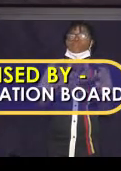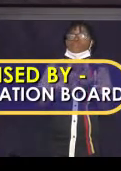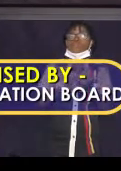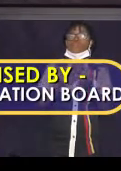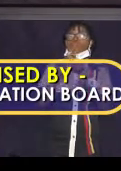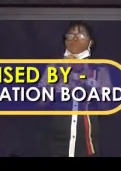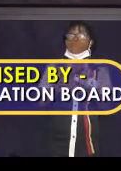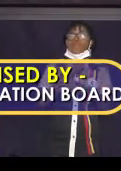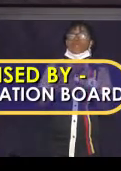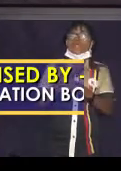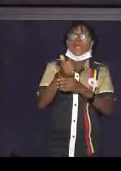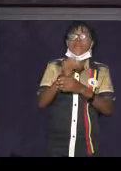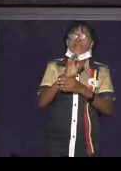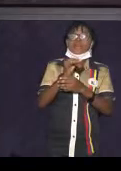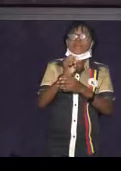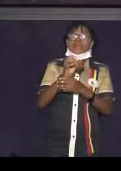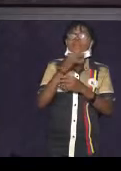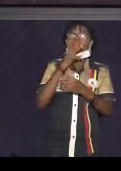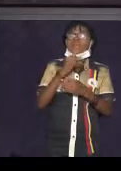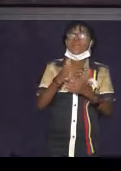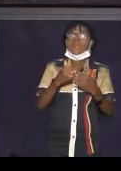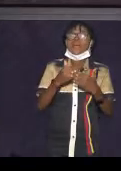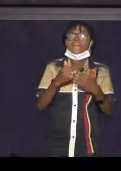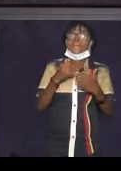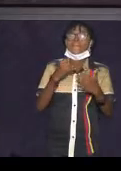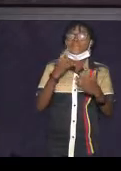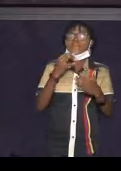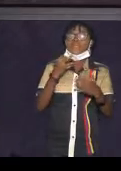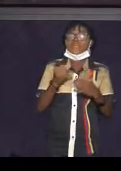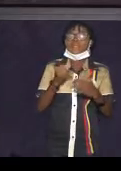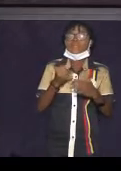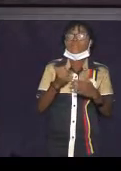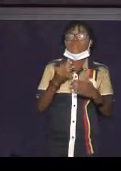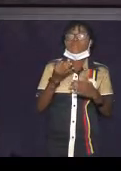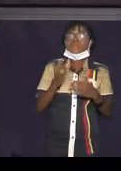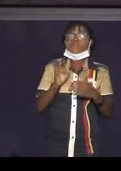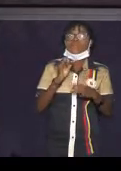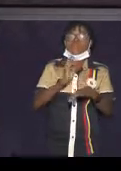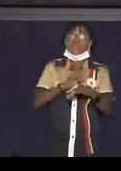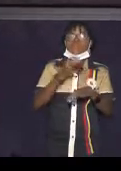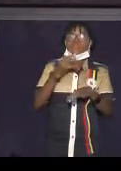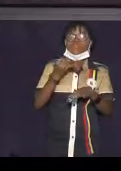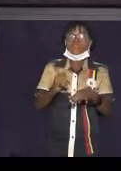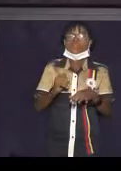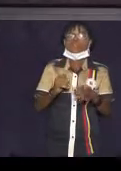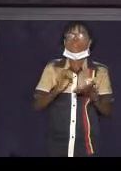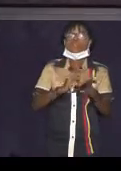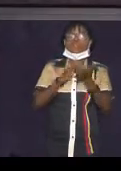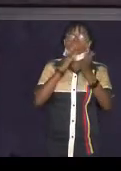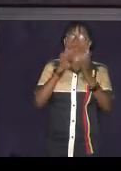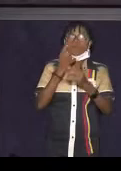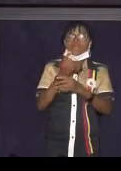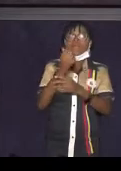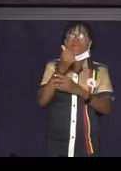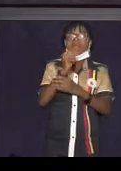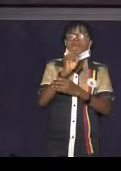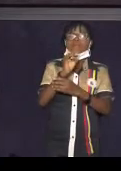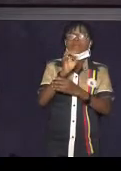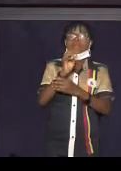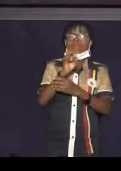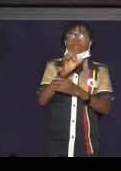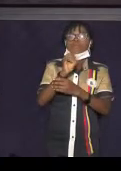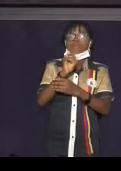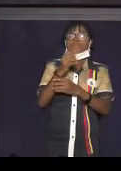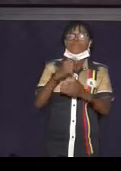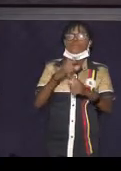and identify major socio-economic effects of drug abuse. So,